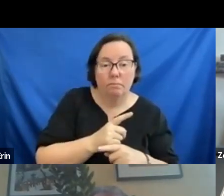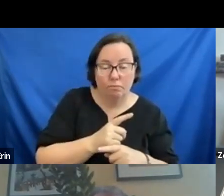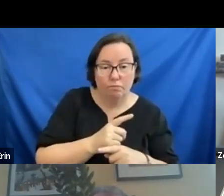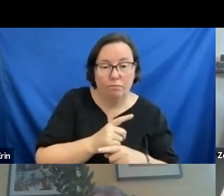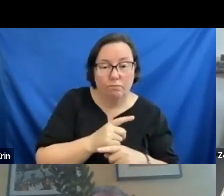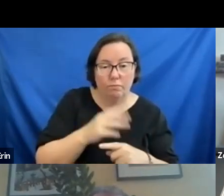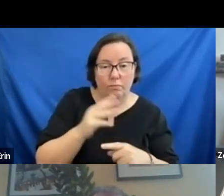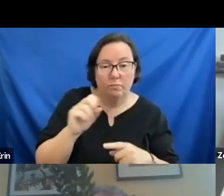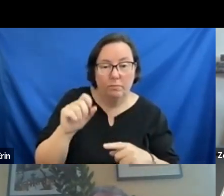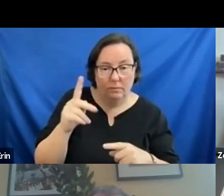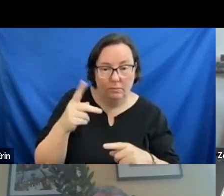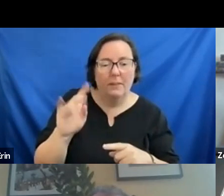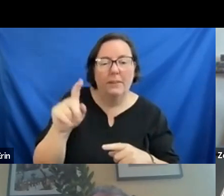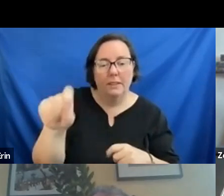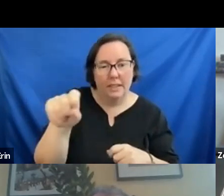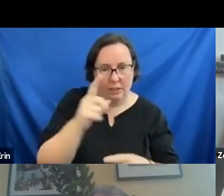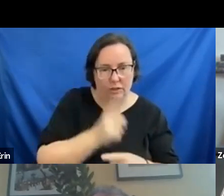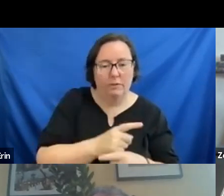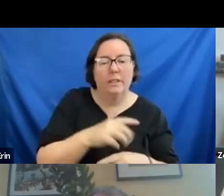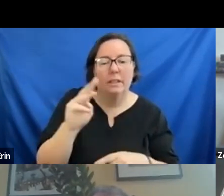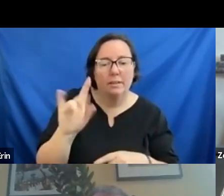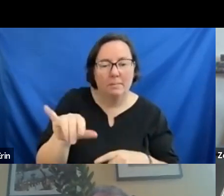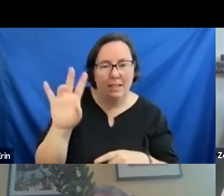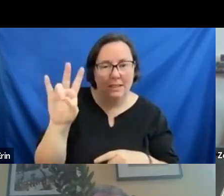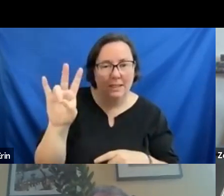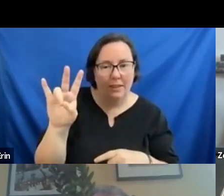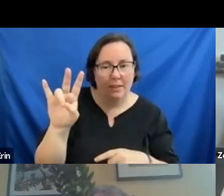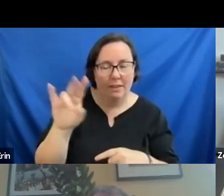Ms. Parvik? Yes, that's correct.